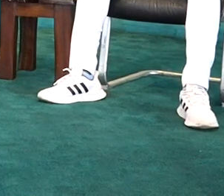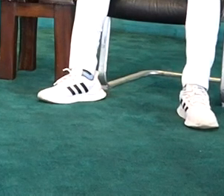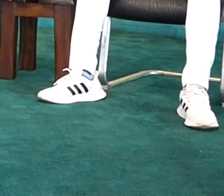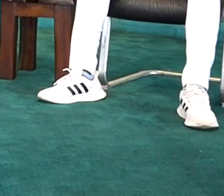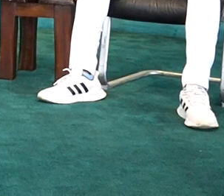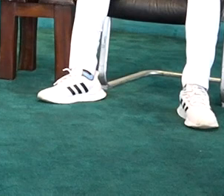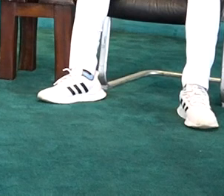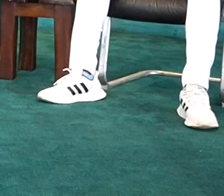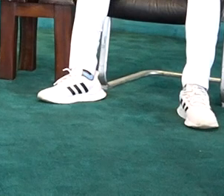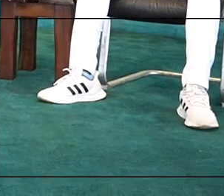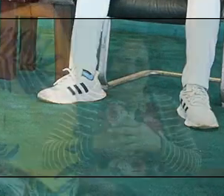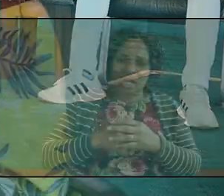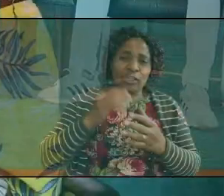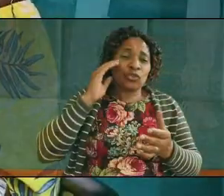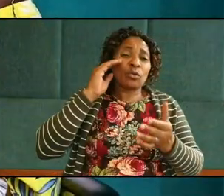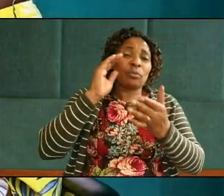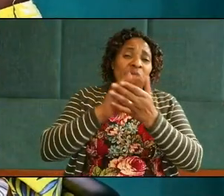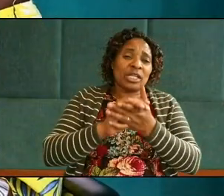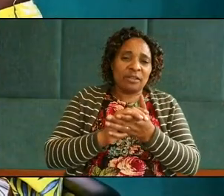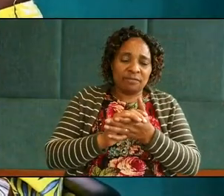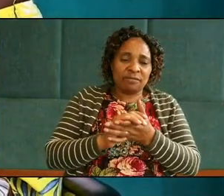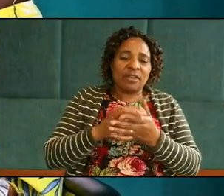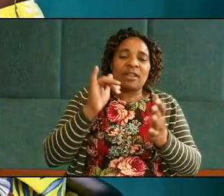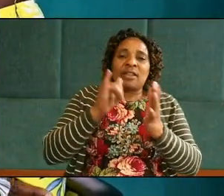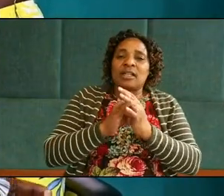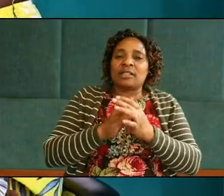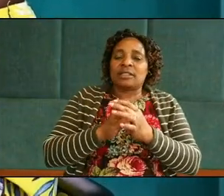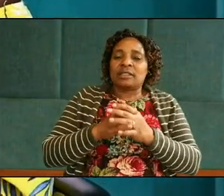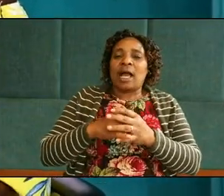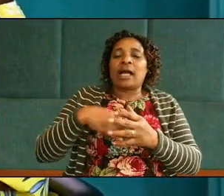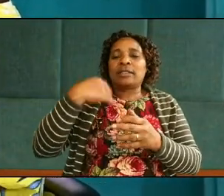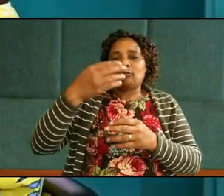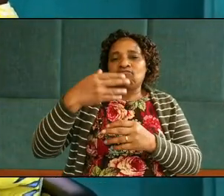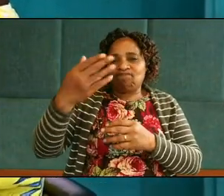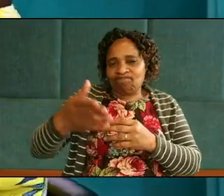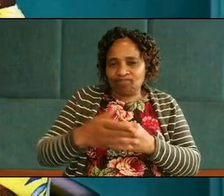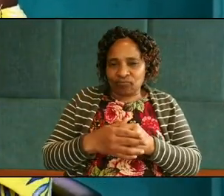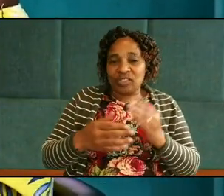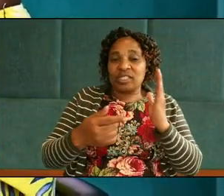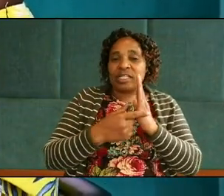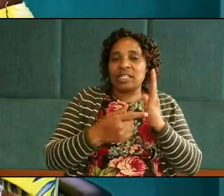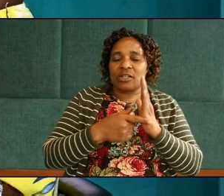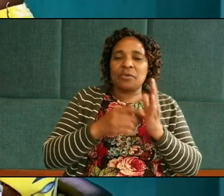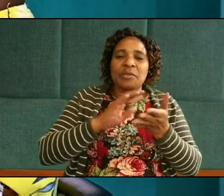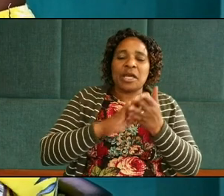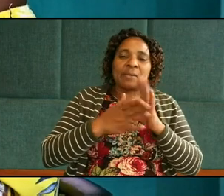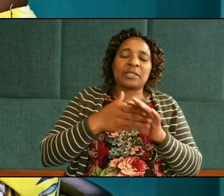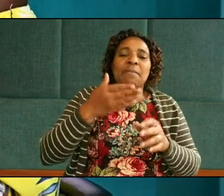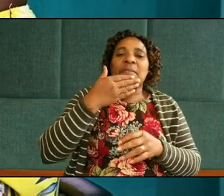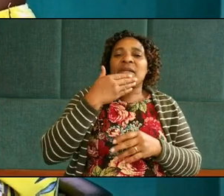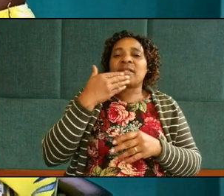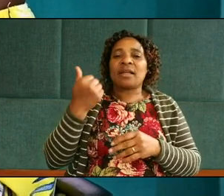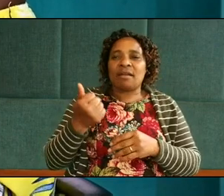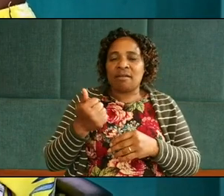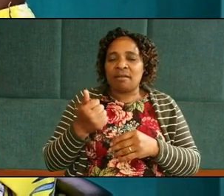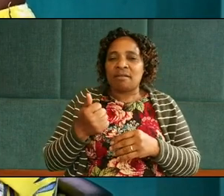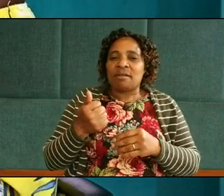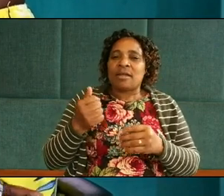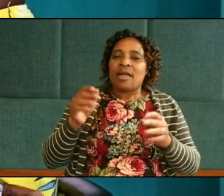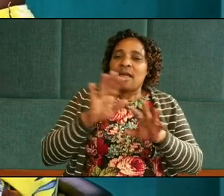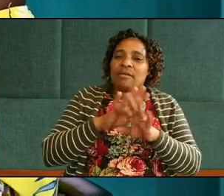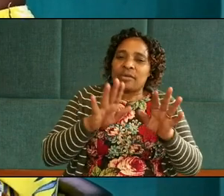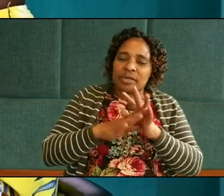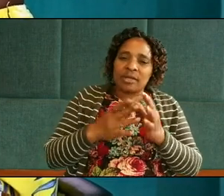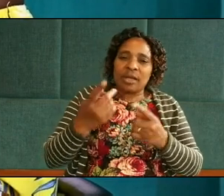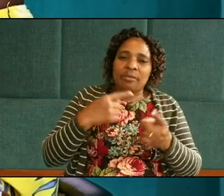we are inclined to believe, or we tend to believe, that as days go by, technology gets better, the AI is coming up, and